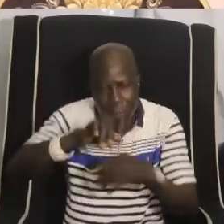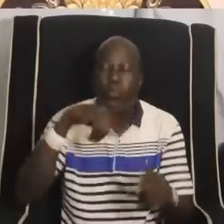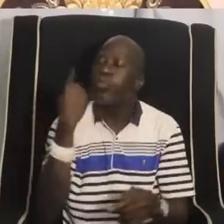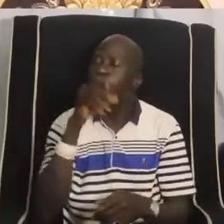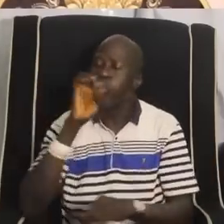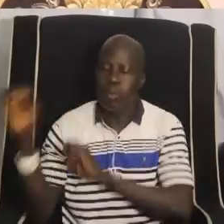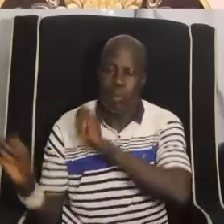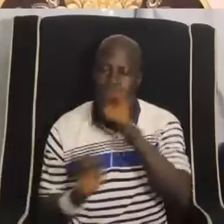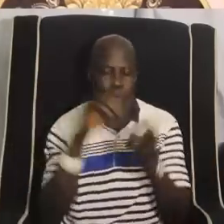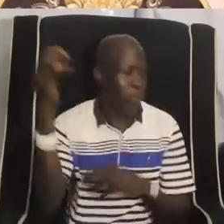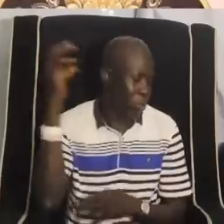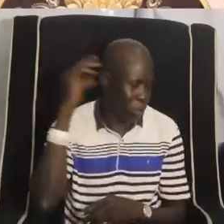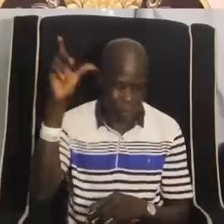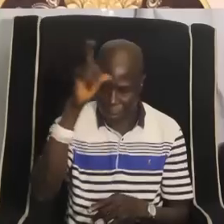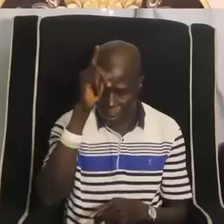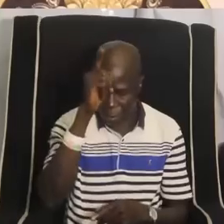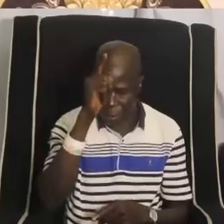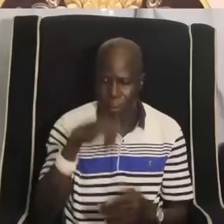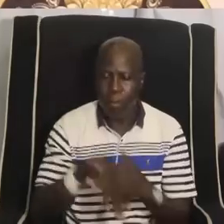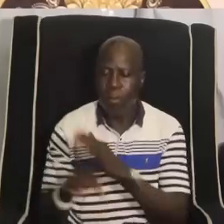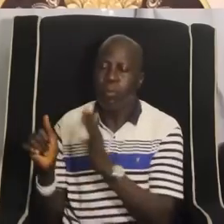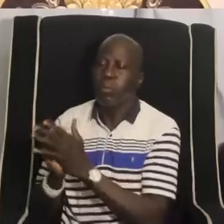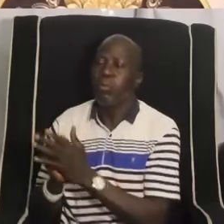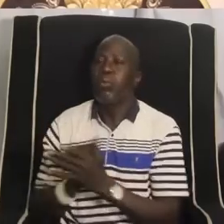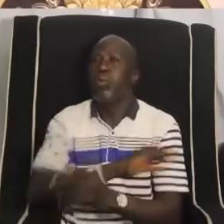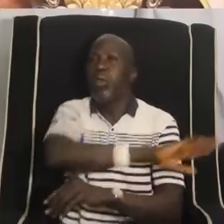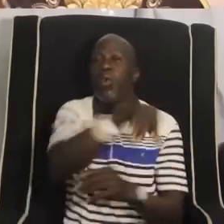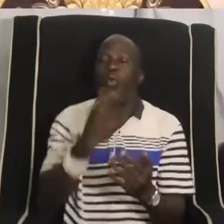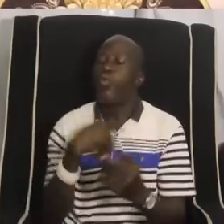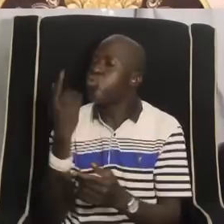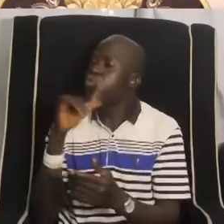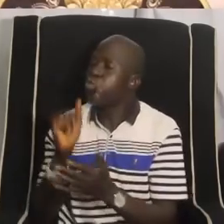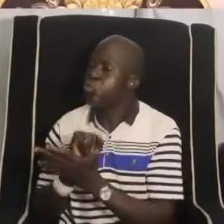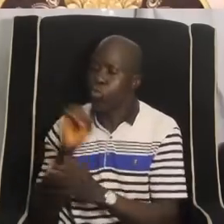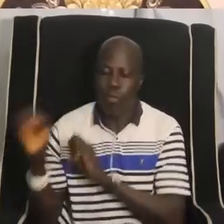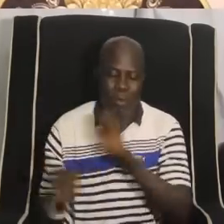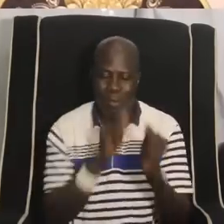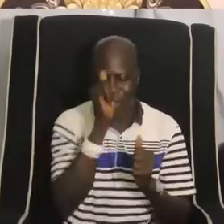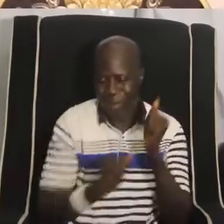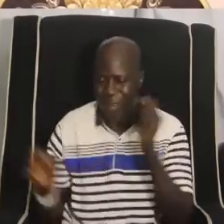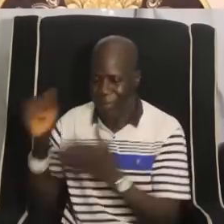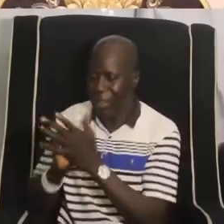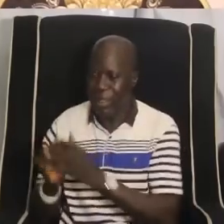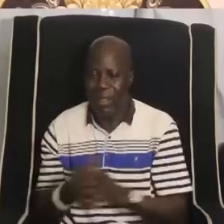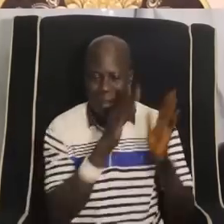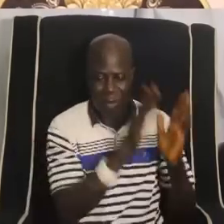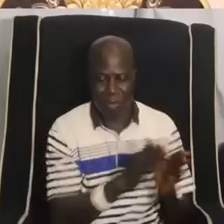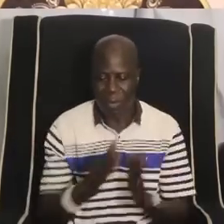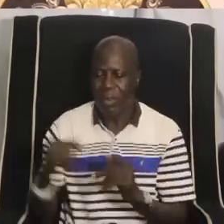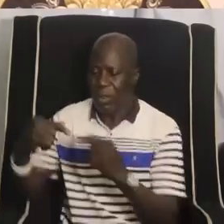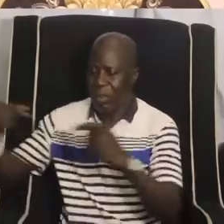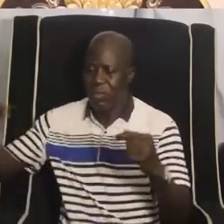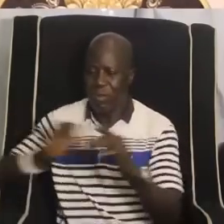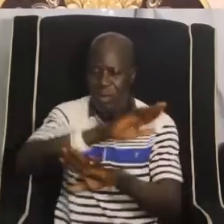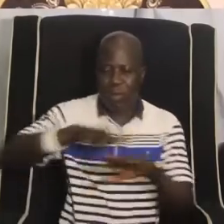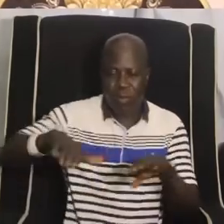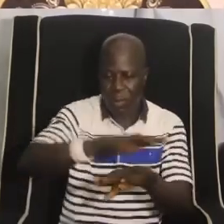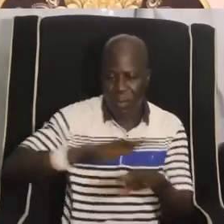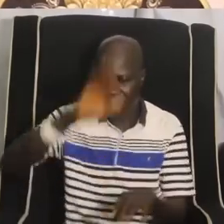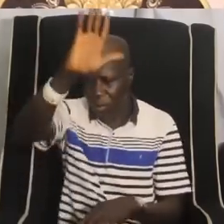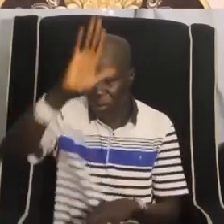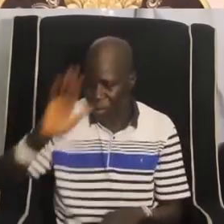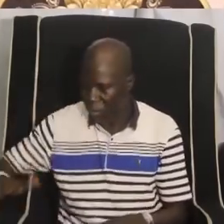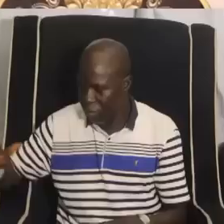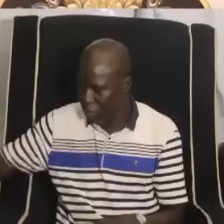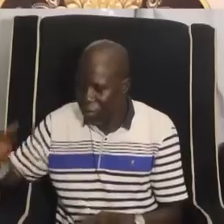gbo me. For everyone that is listening to me. Igbimo to mu ete kuro ri abi omo e. Everyone that is planning evil death over you and your